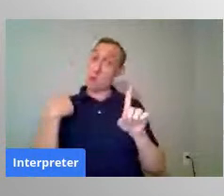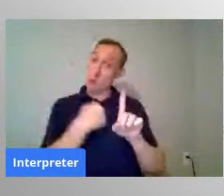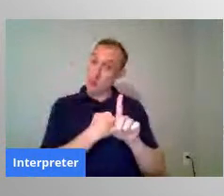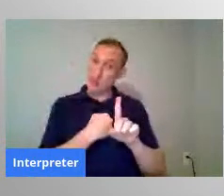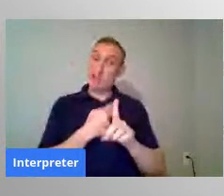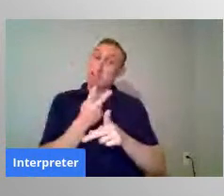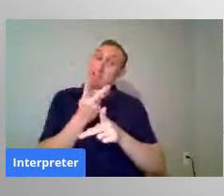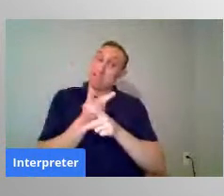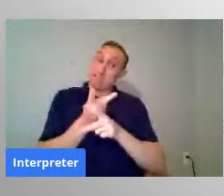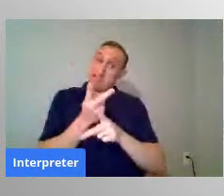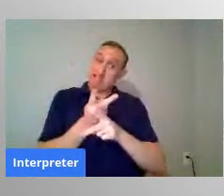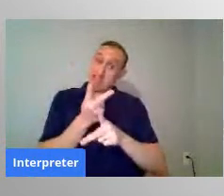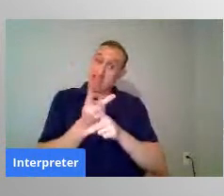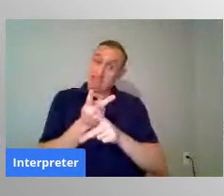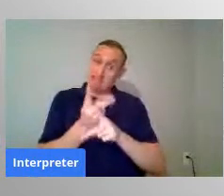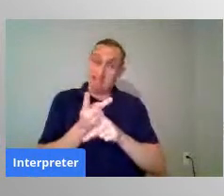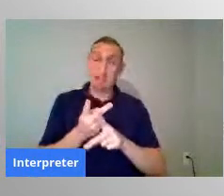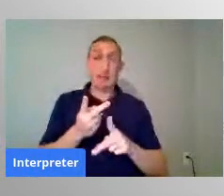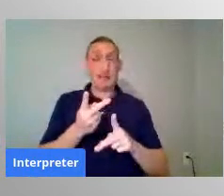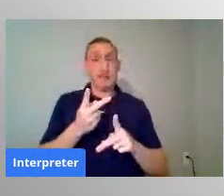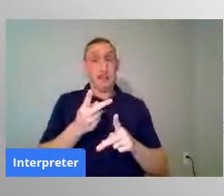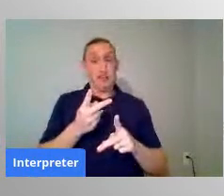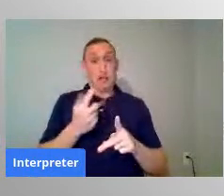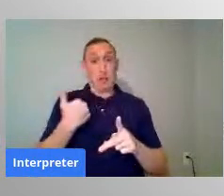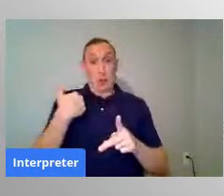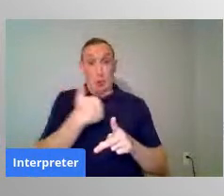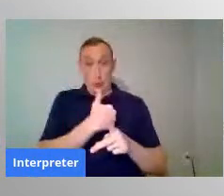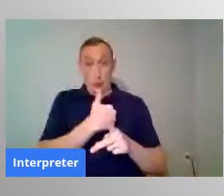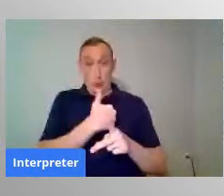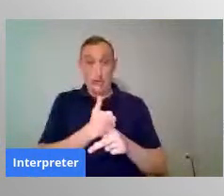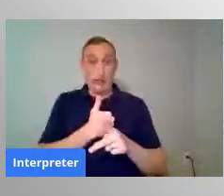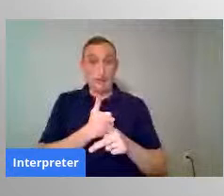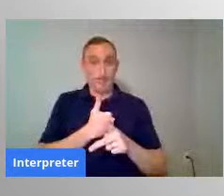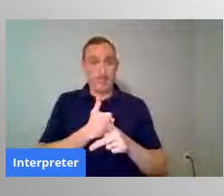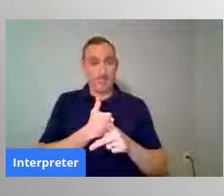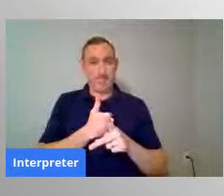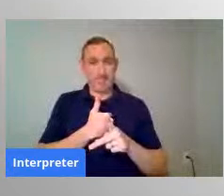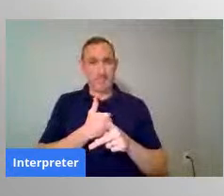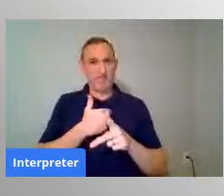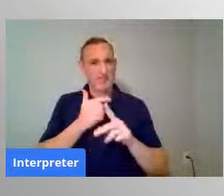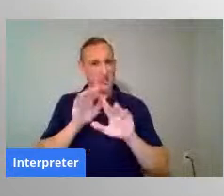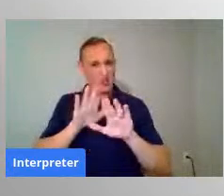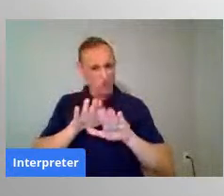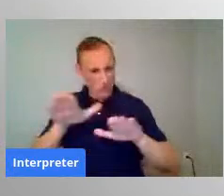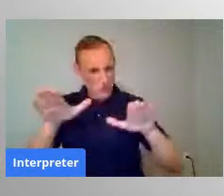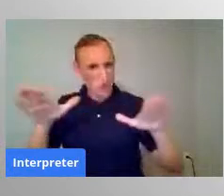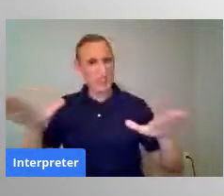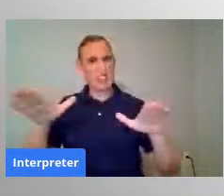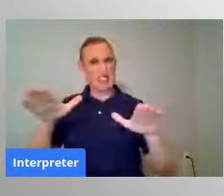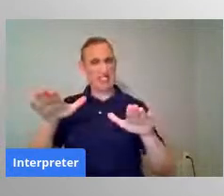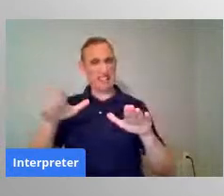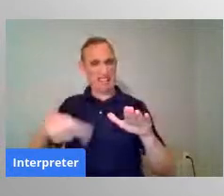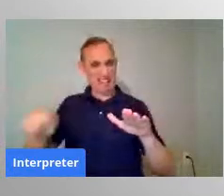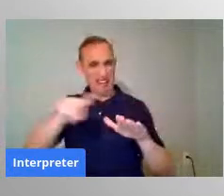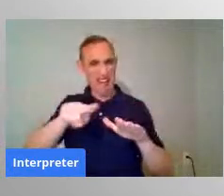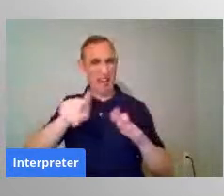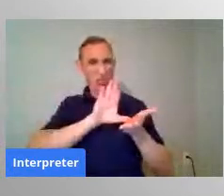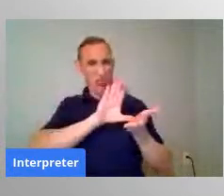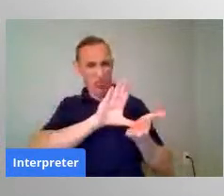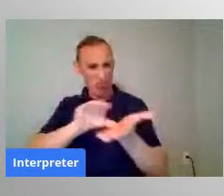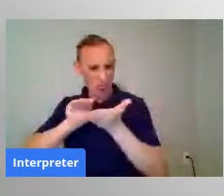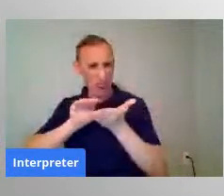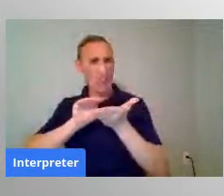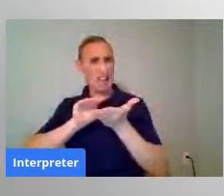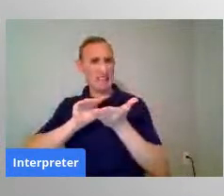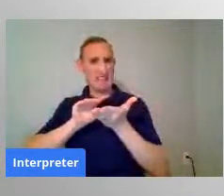not reacting in a way that is ultimately going to be detrimental to our children, i.e., for many of our children, this may be the only way they are